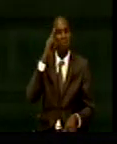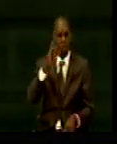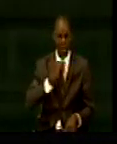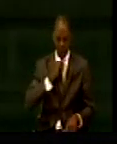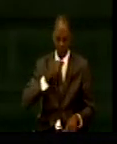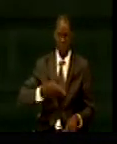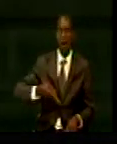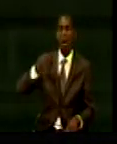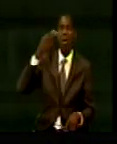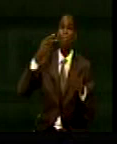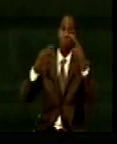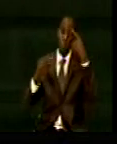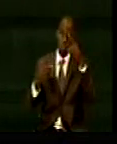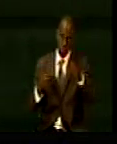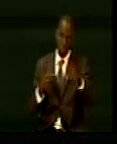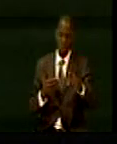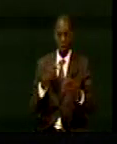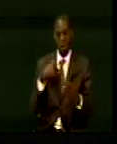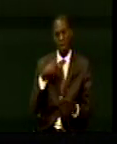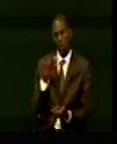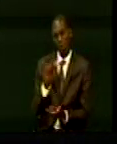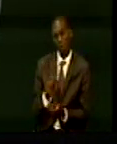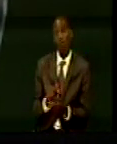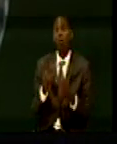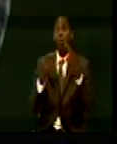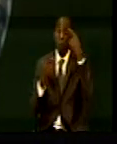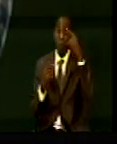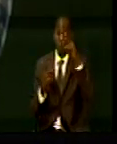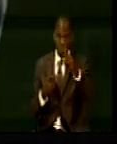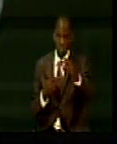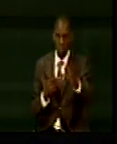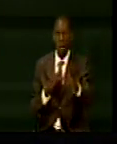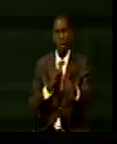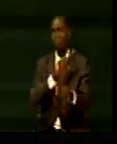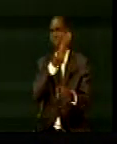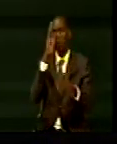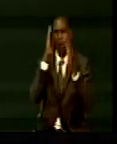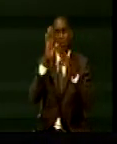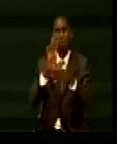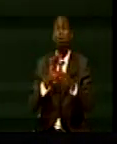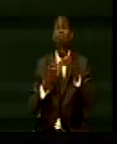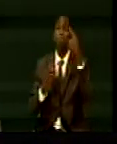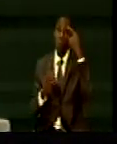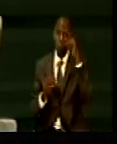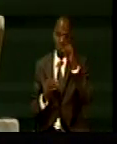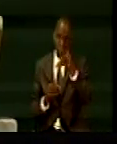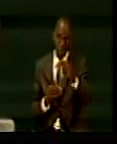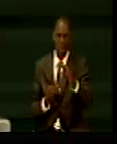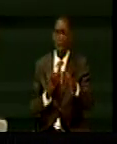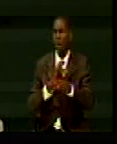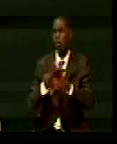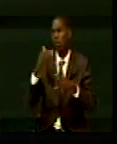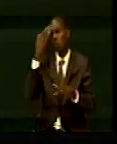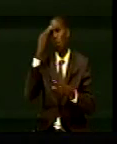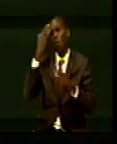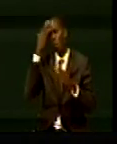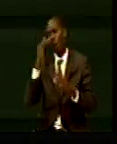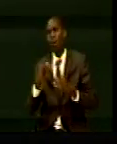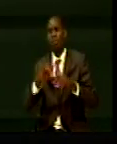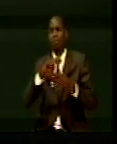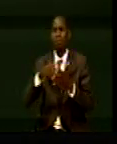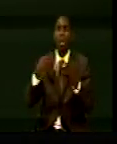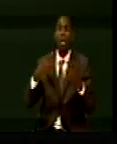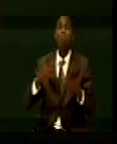am low, it's for you. I've never been to church before, it's for you. I don't know why, how this can happen, it's for